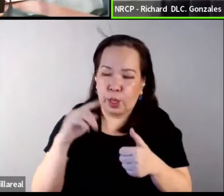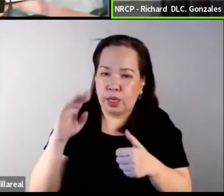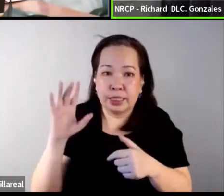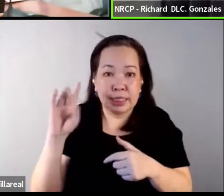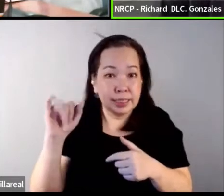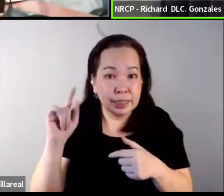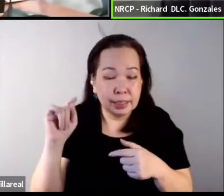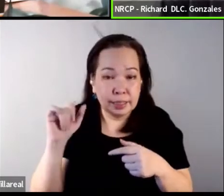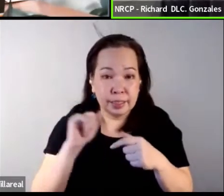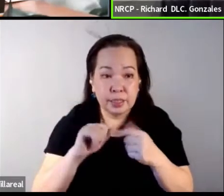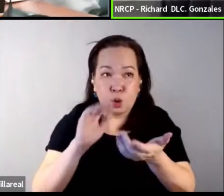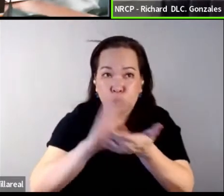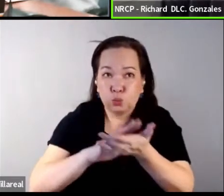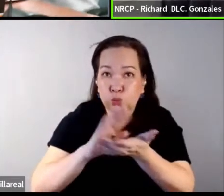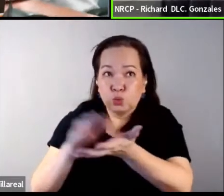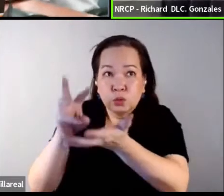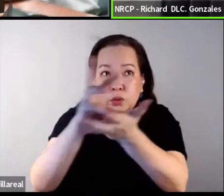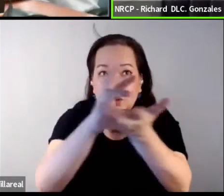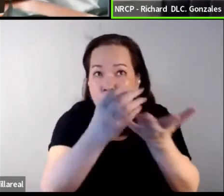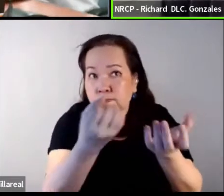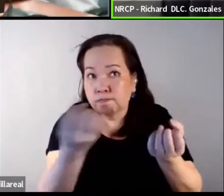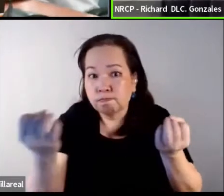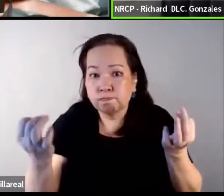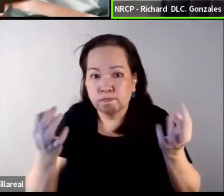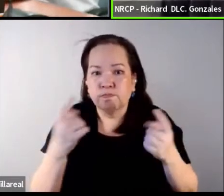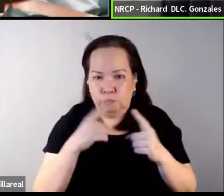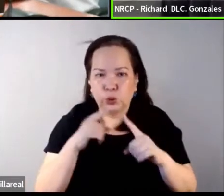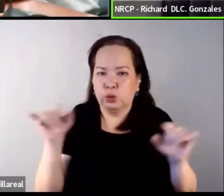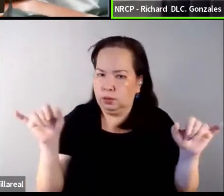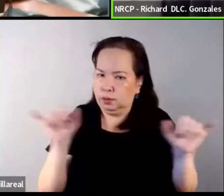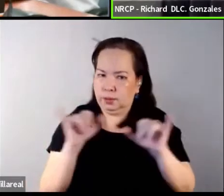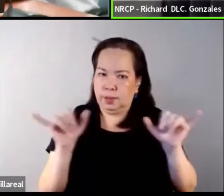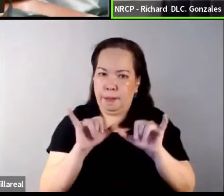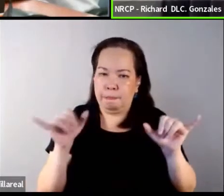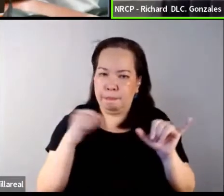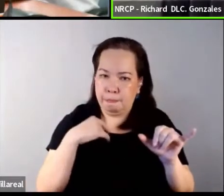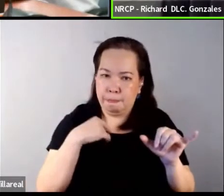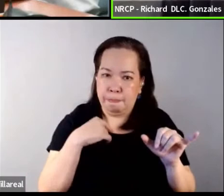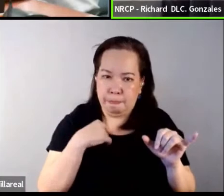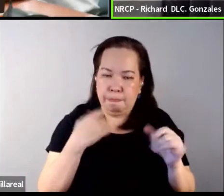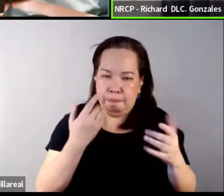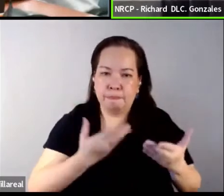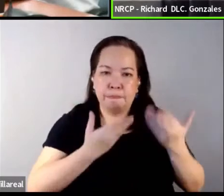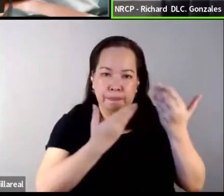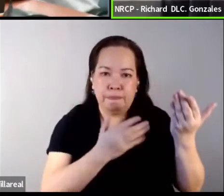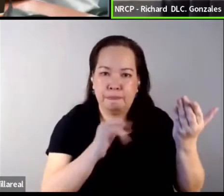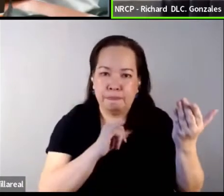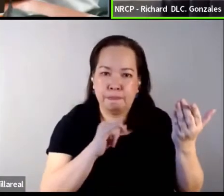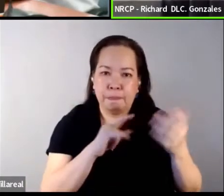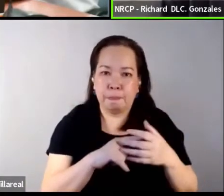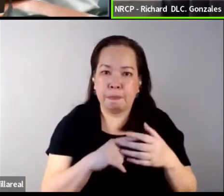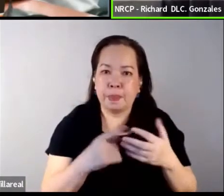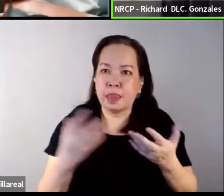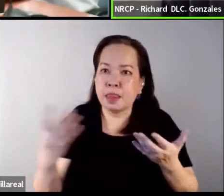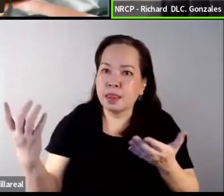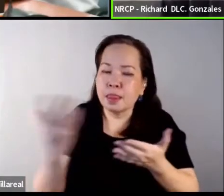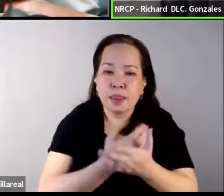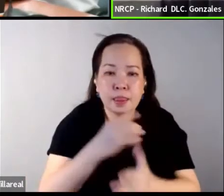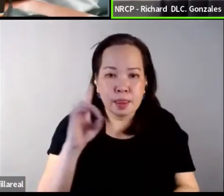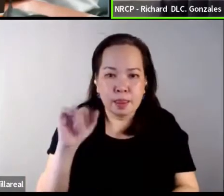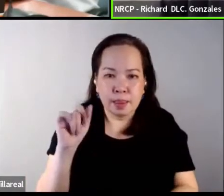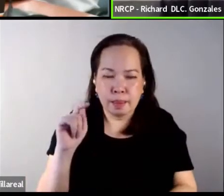school mapping, etc. And that is also one of our first recommendation to gather a baseline